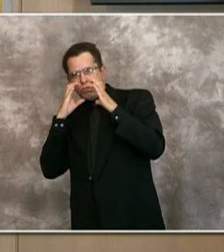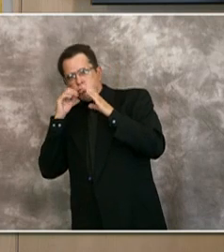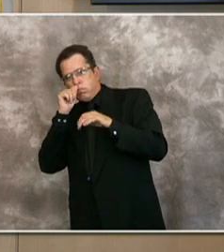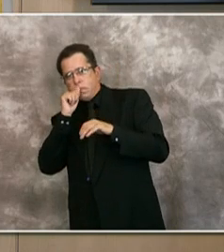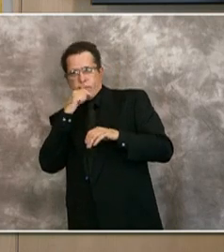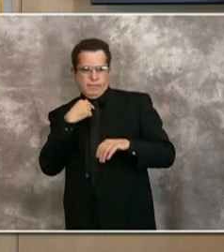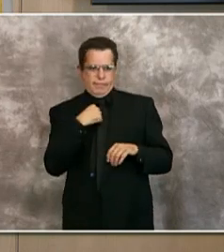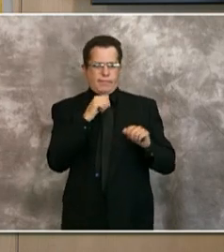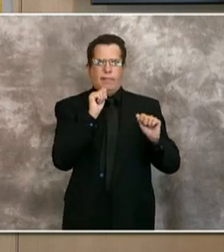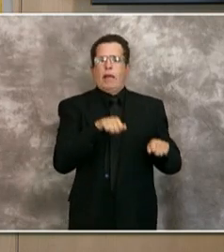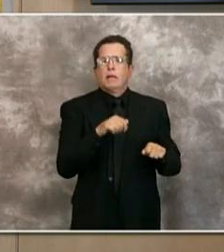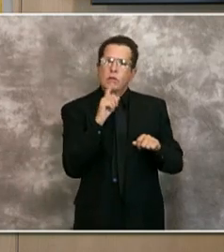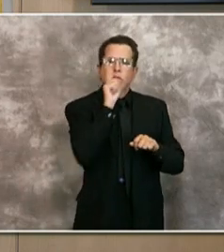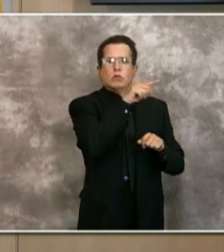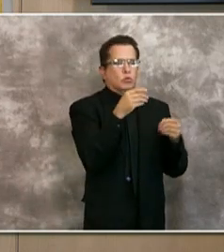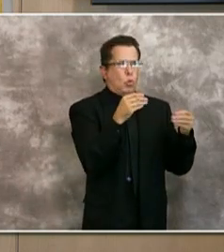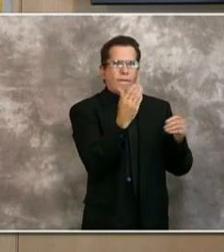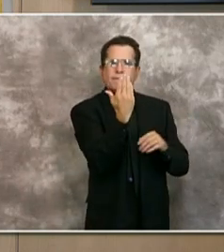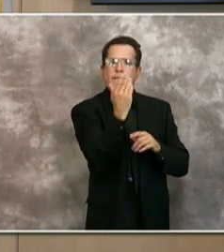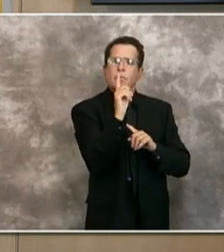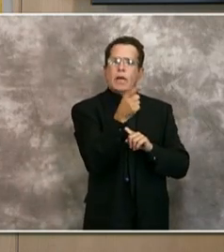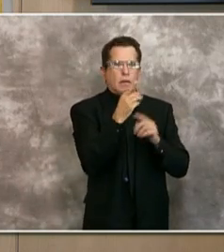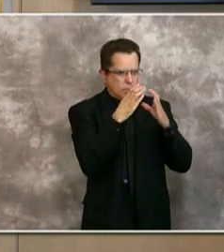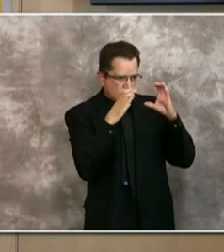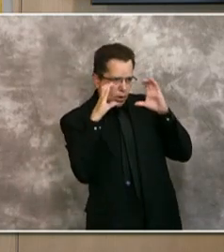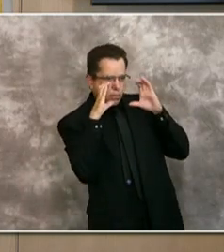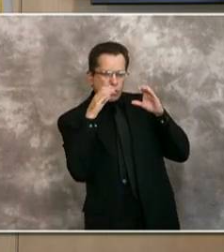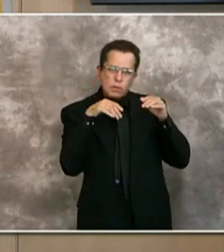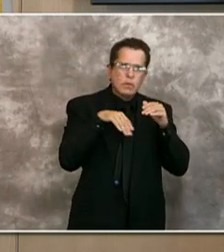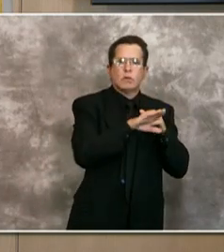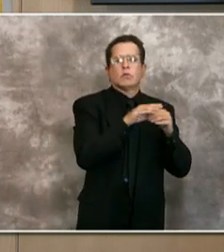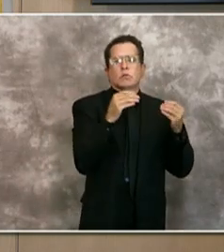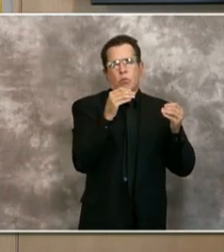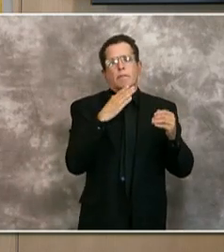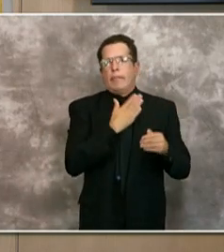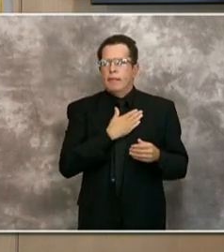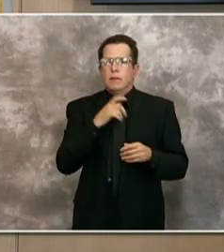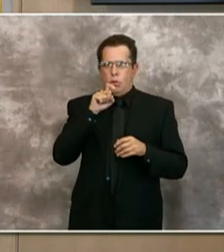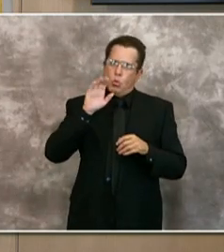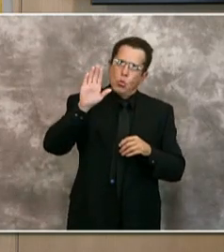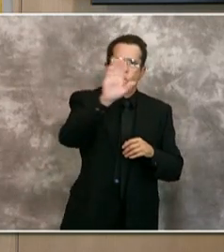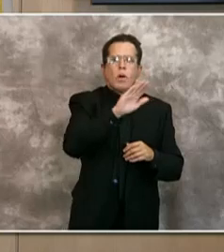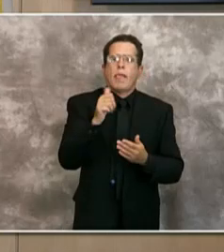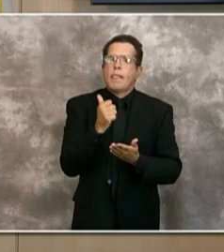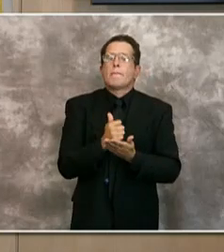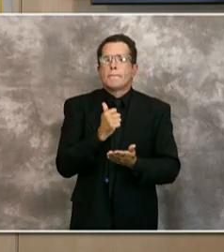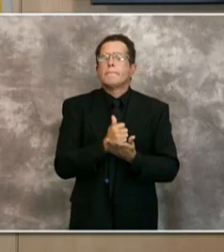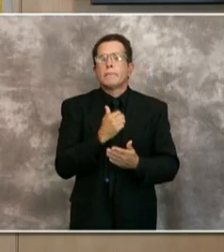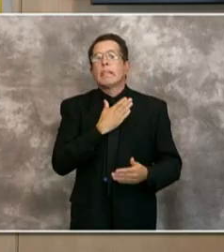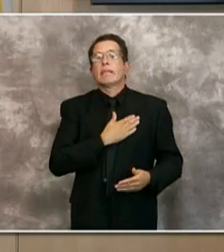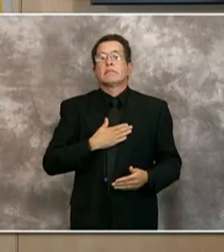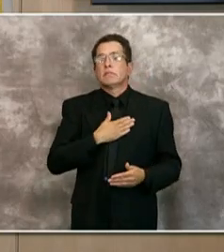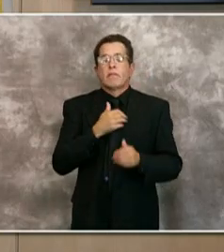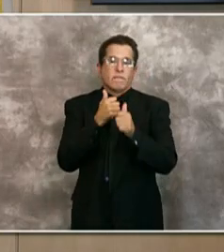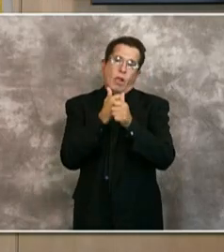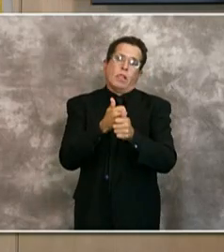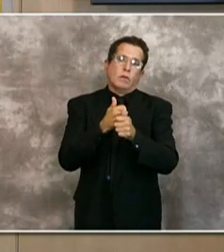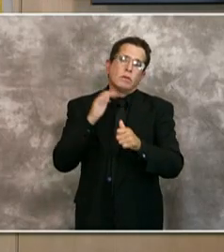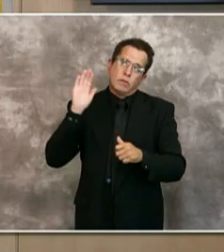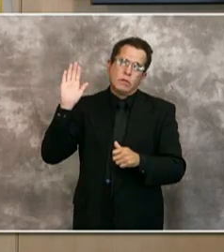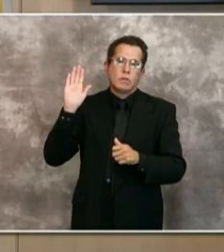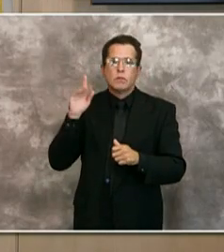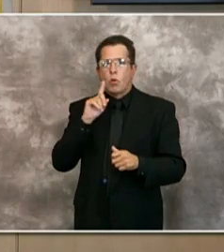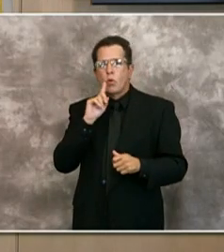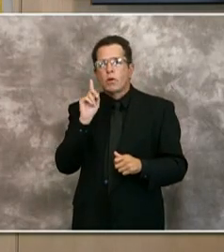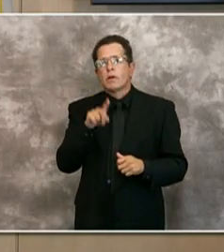walk in the grocery store to pick up something. And so again, we continue to ask for the public's help and cooperation. Before I get to the numbers, I want to